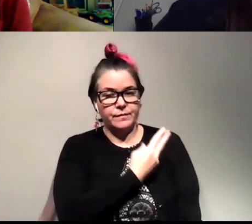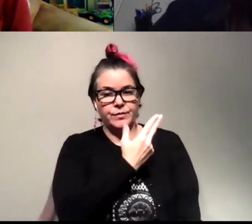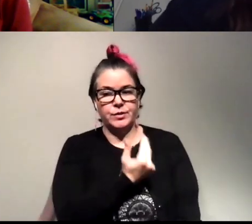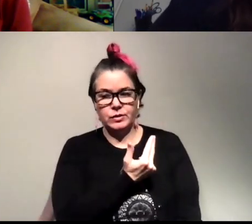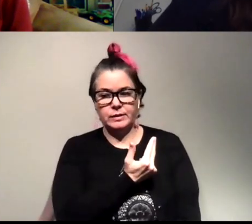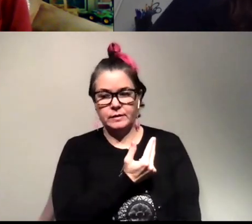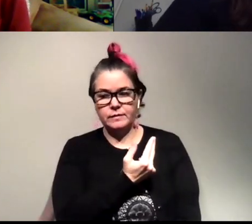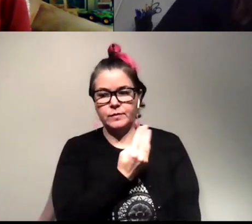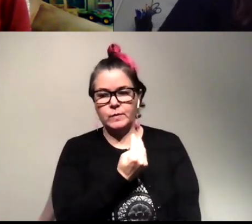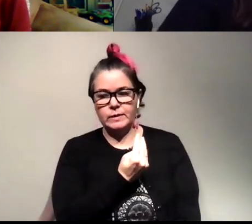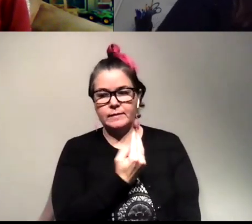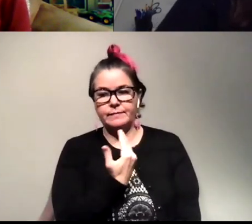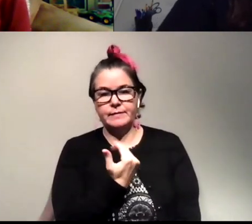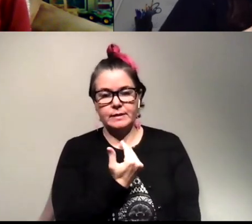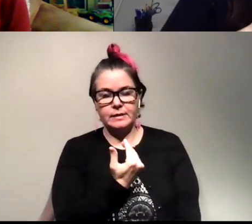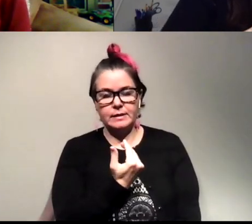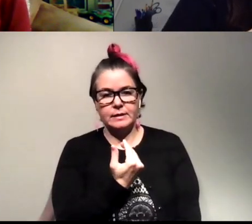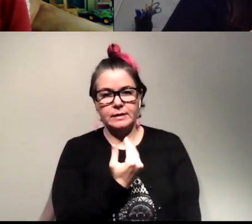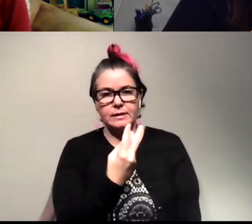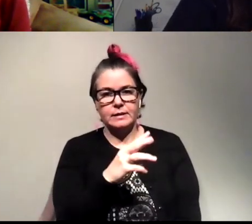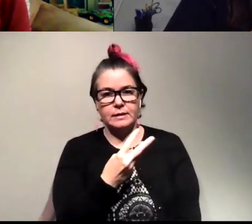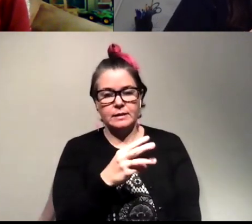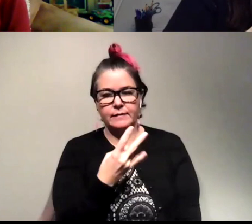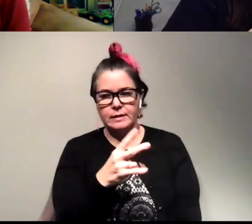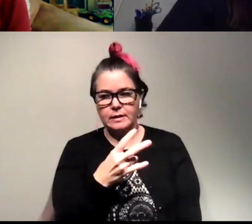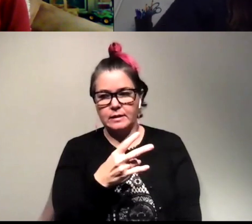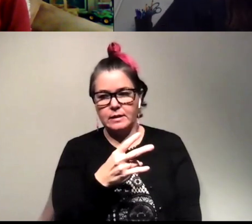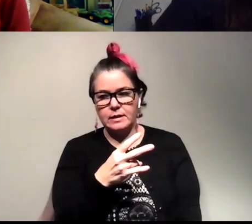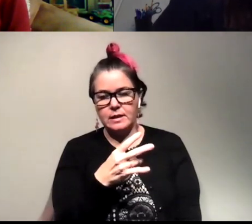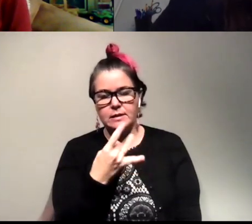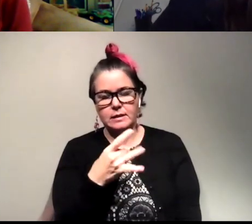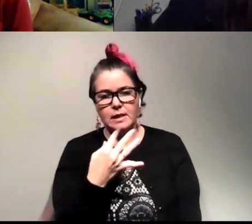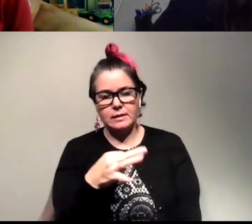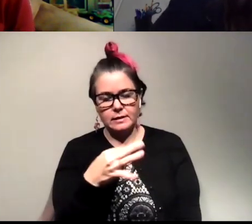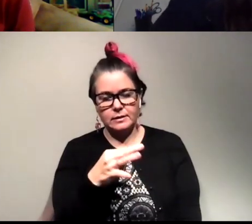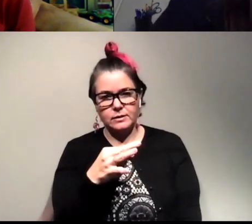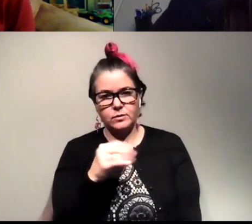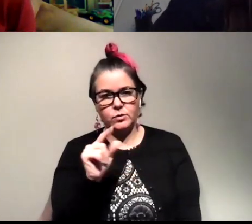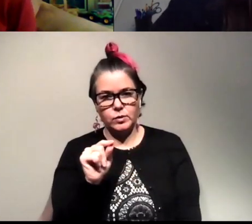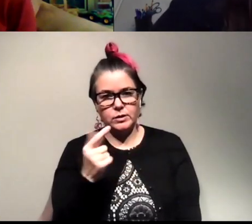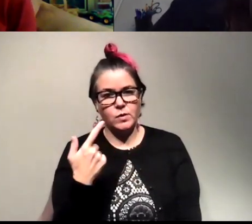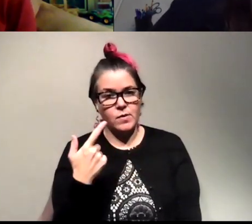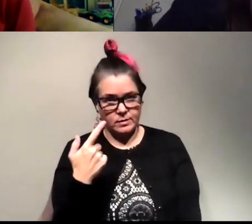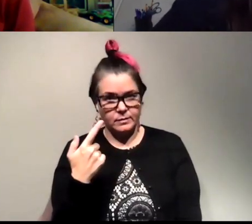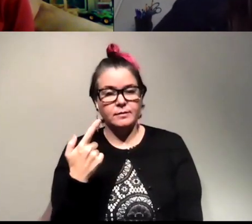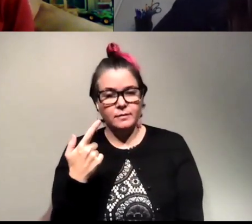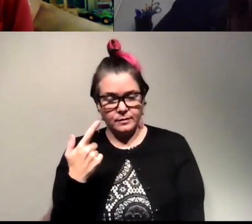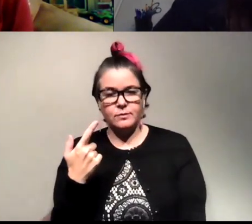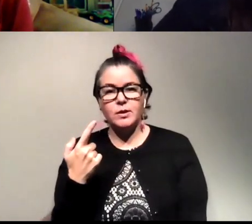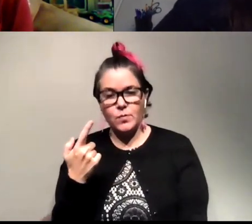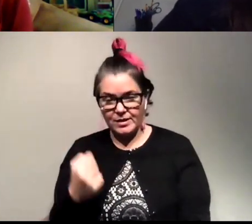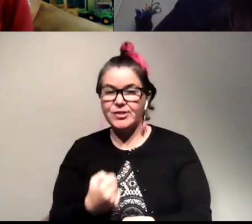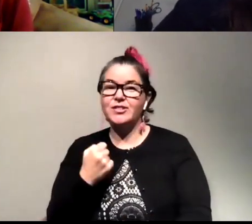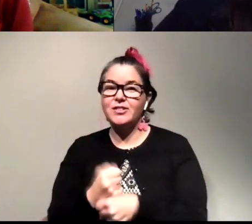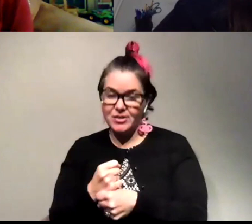13, 14, 15, 16, 17, 18, 19, 20, 21. So 21